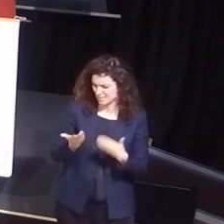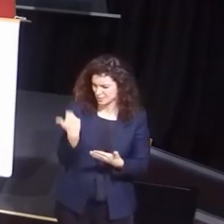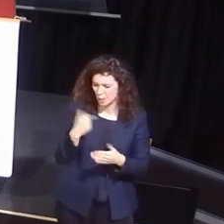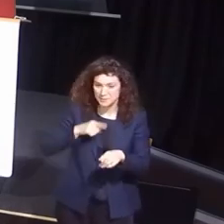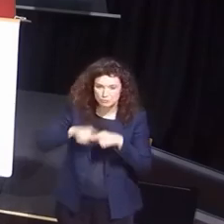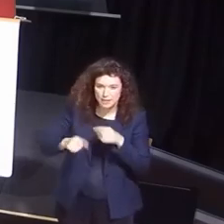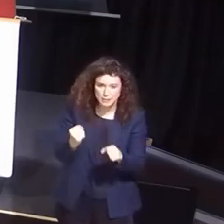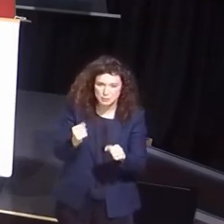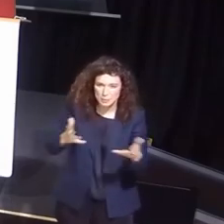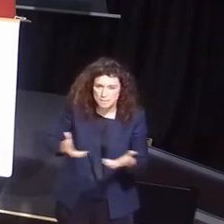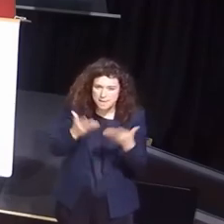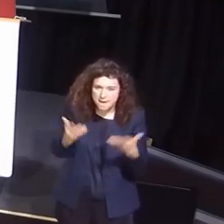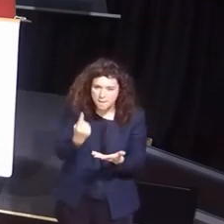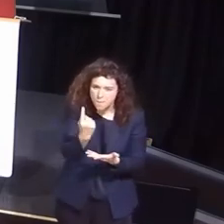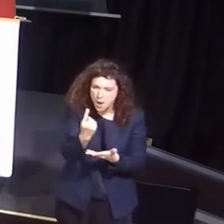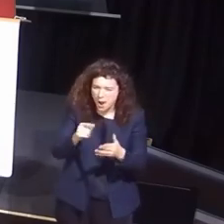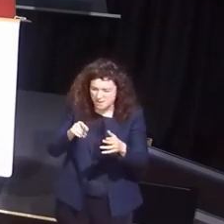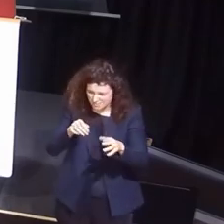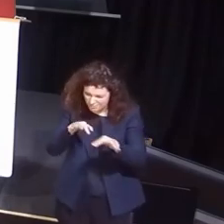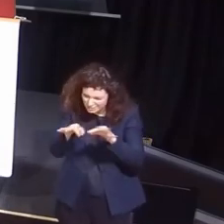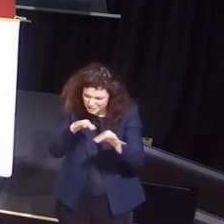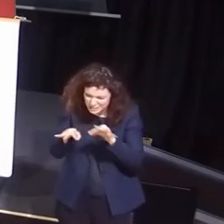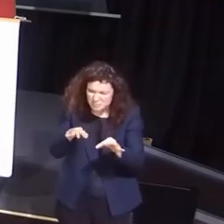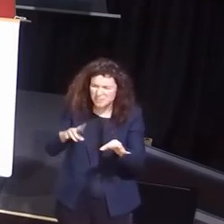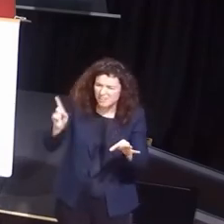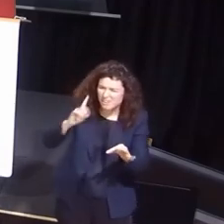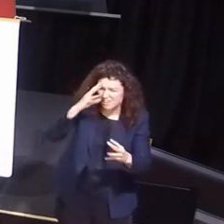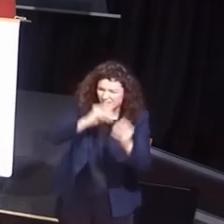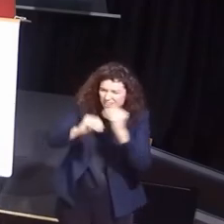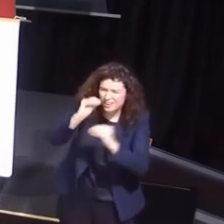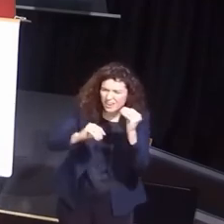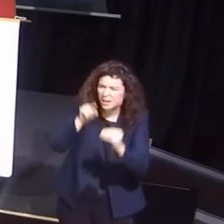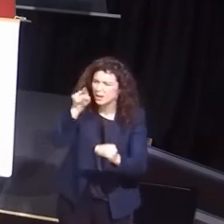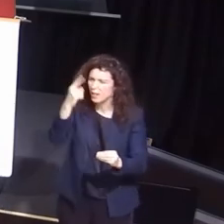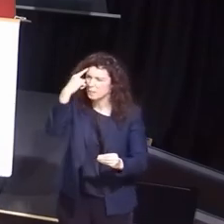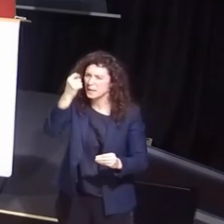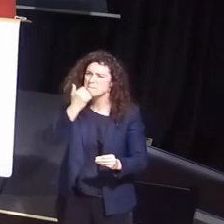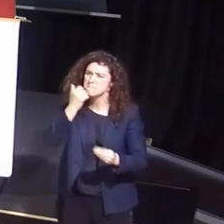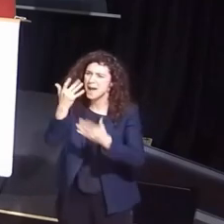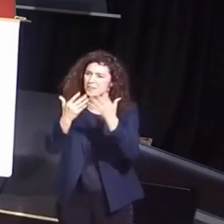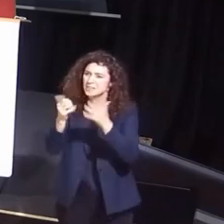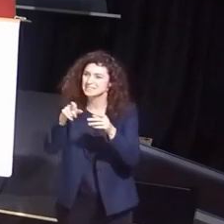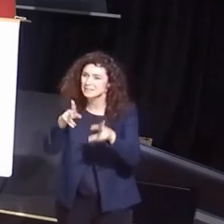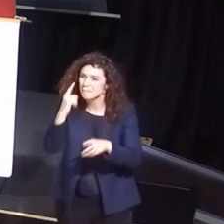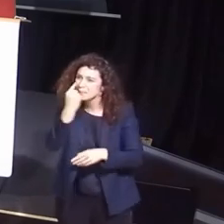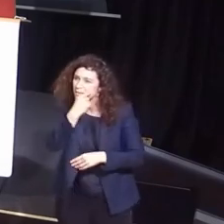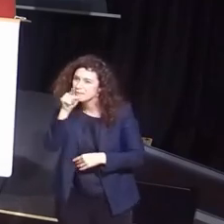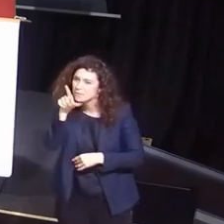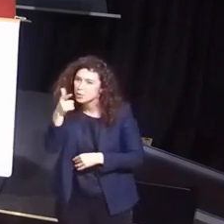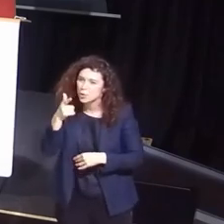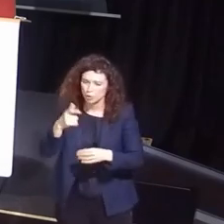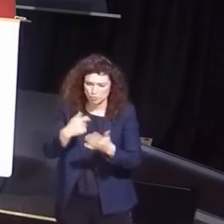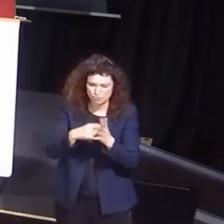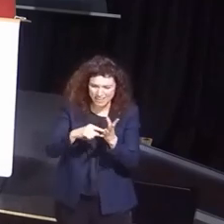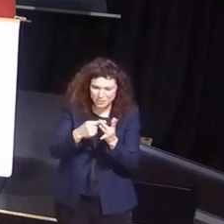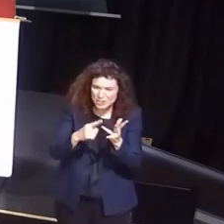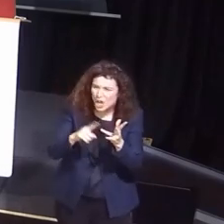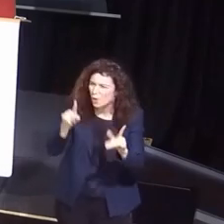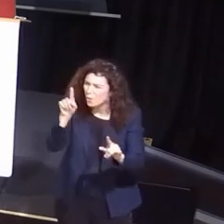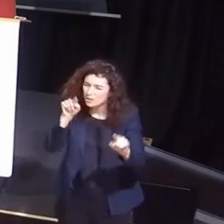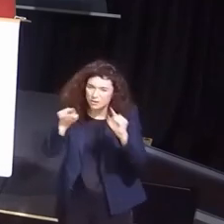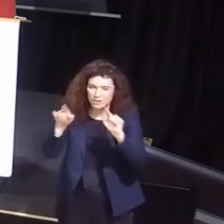just like, a what? A tau? Okay, that's great. That's a mathematical symbol to do with ratios. And oh no, that's an alien race now. Okay.